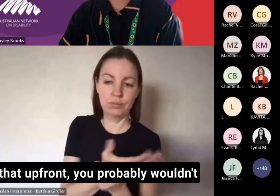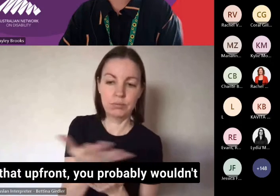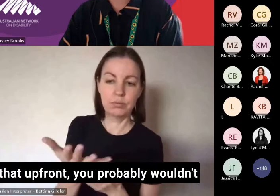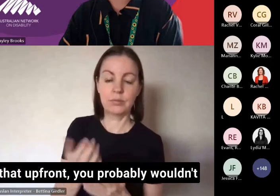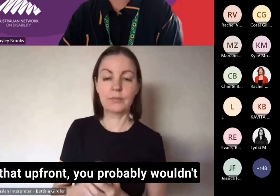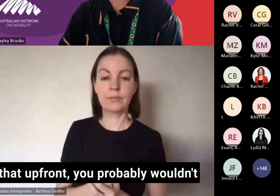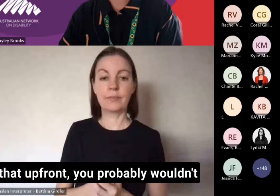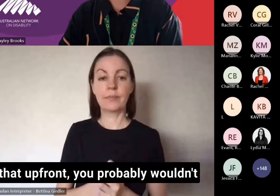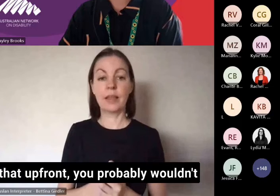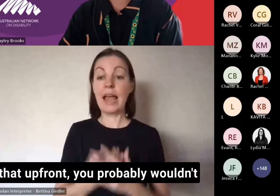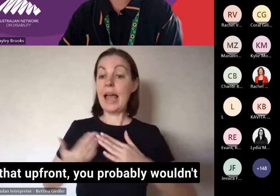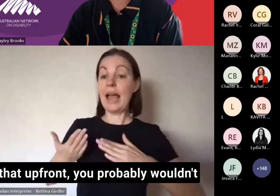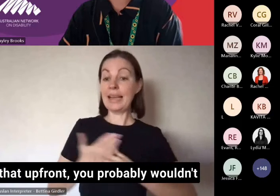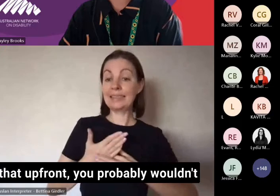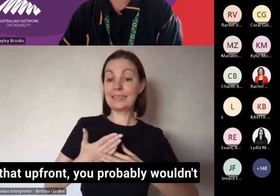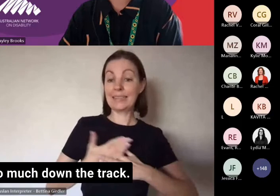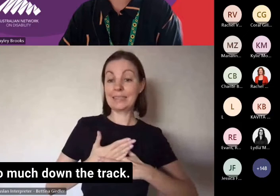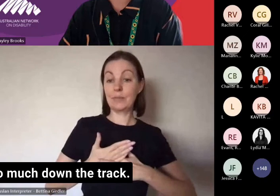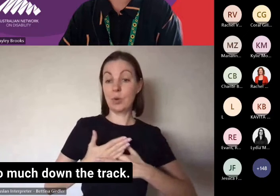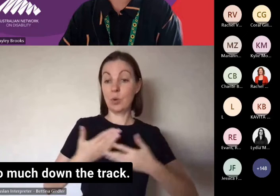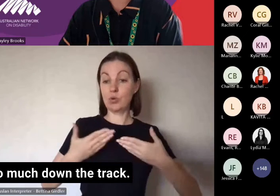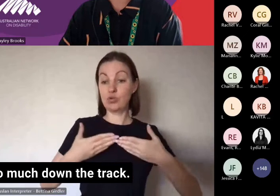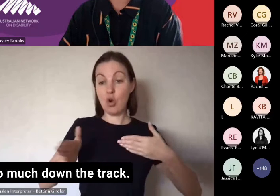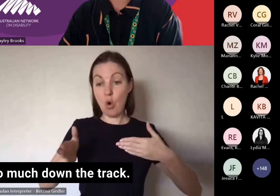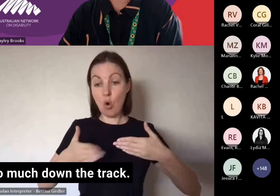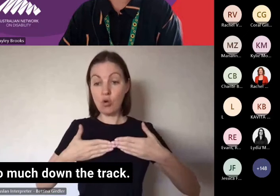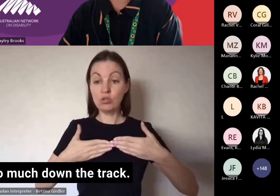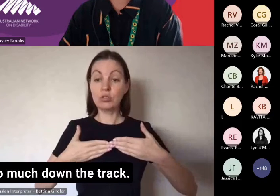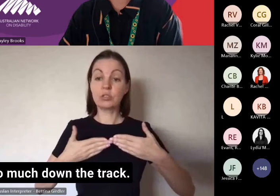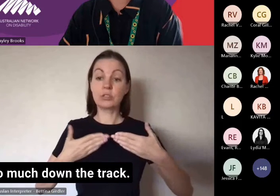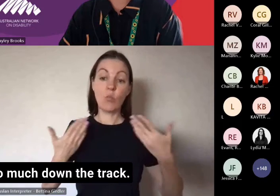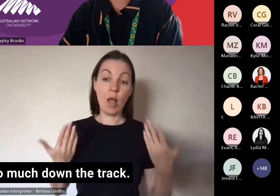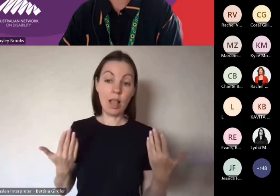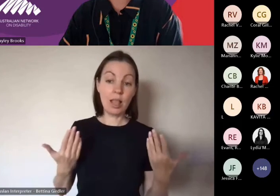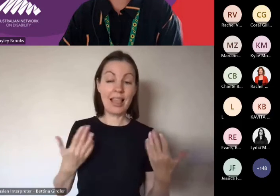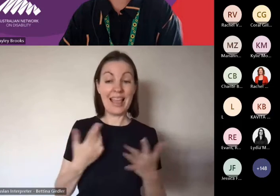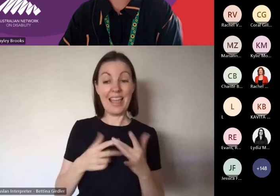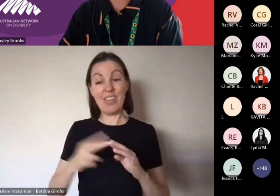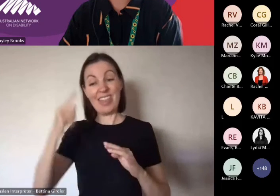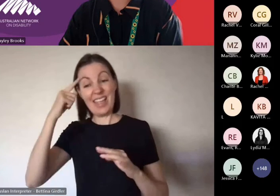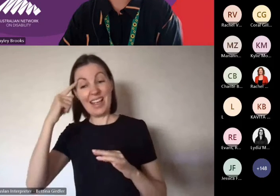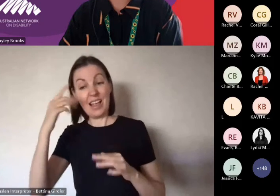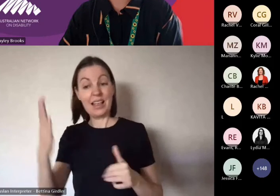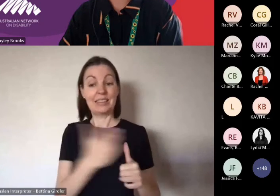If you'd consider that up front, you probably wouldn't need to pay so much down the track.